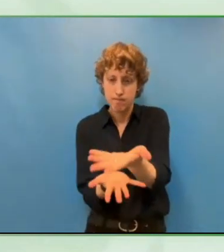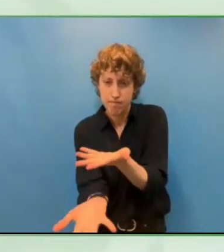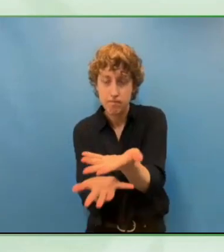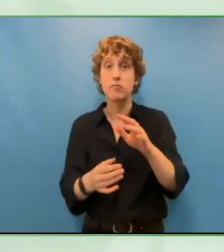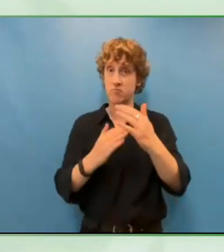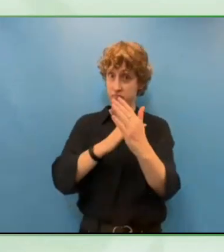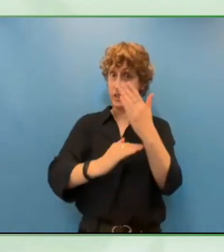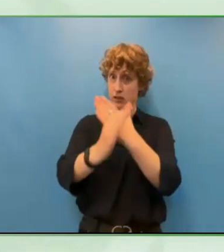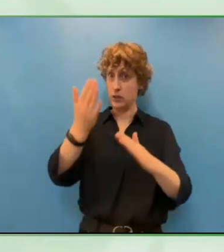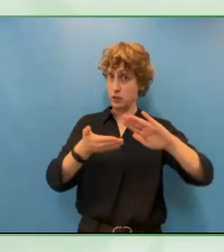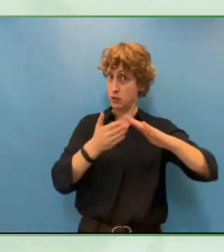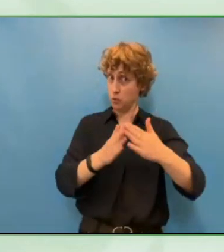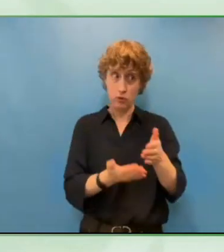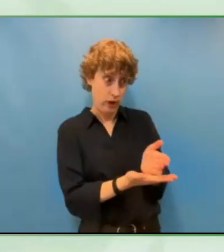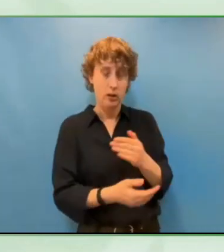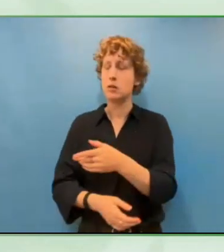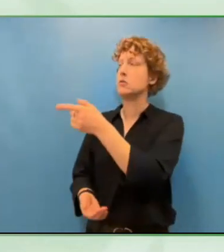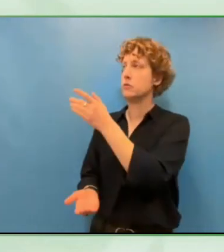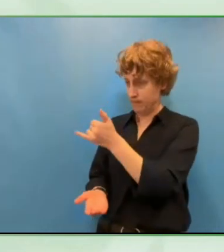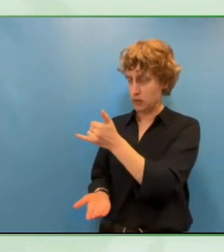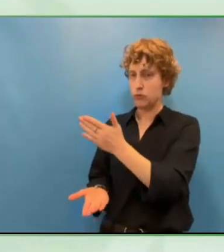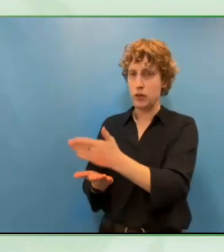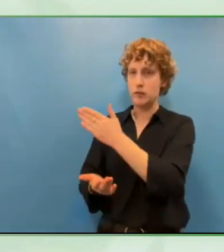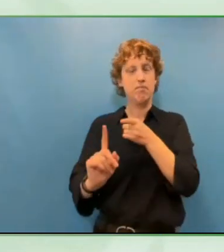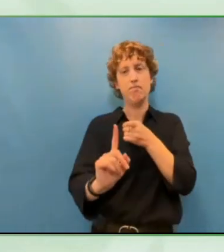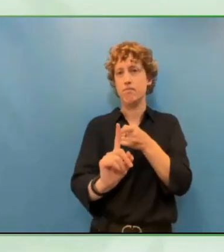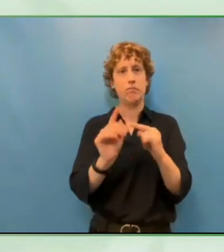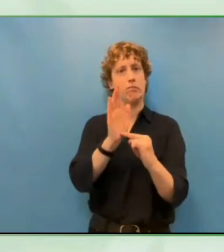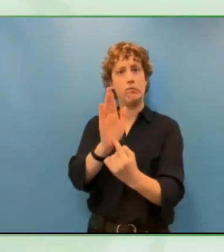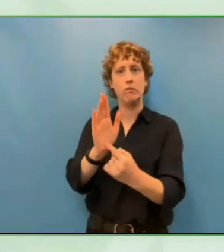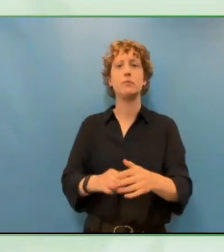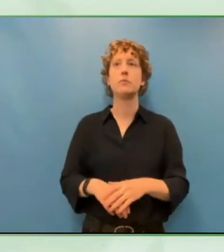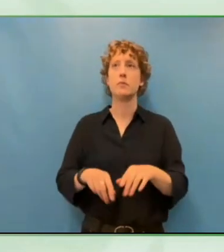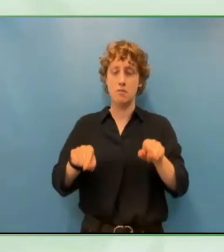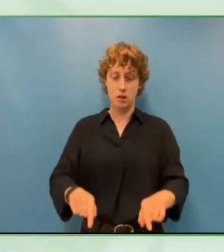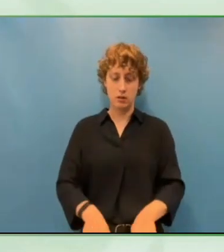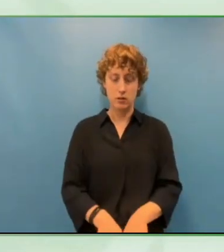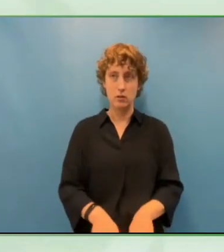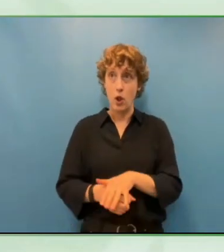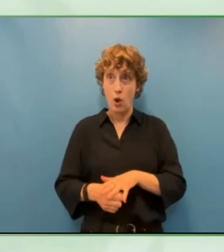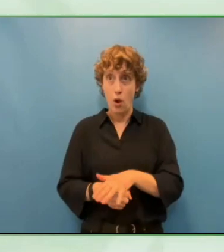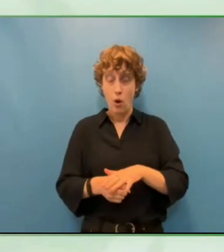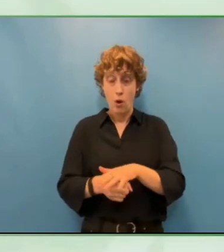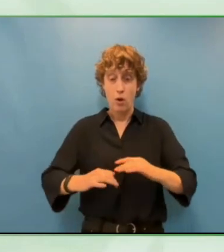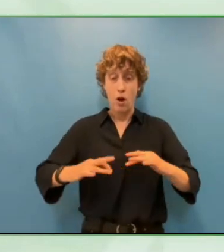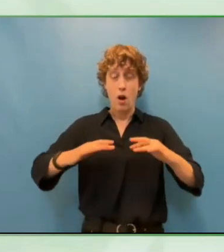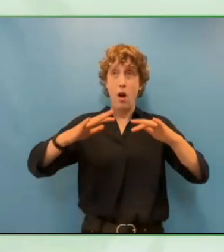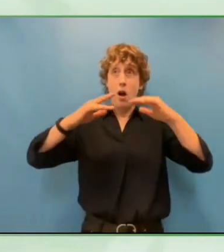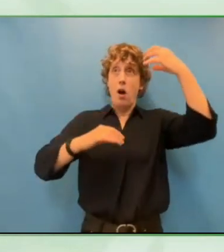correct? Absolutely, and I think this is really the point. So you need it on all levels. The entire cascade needs